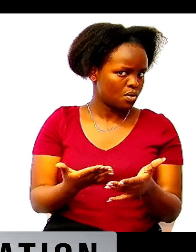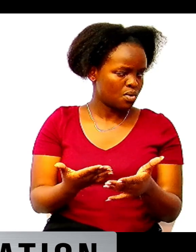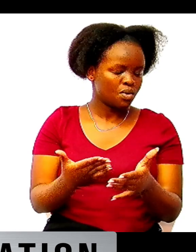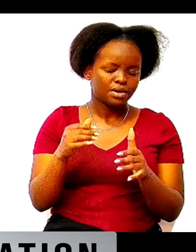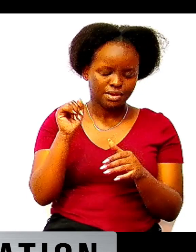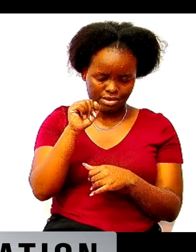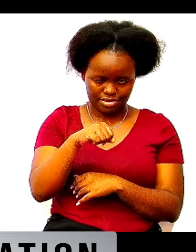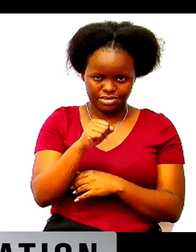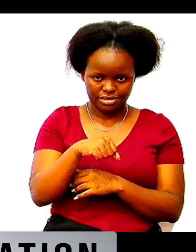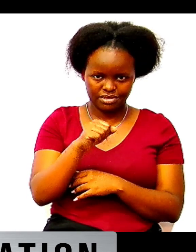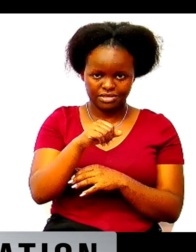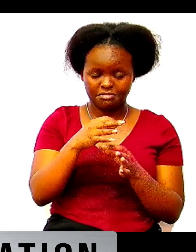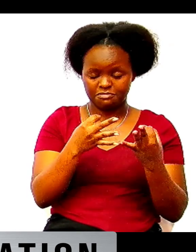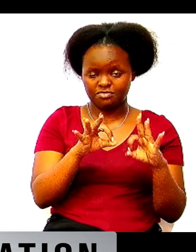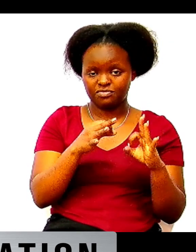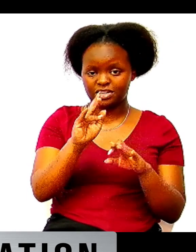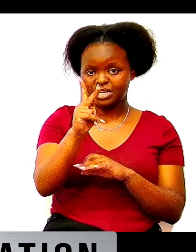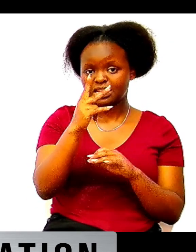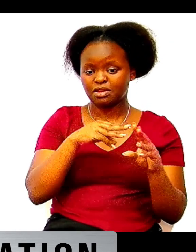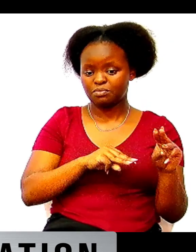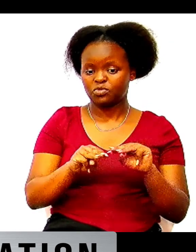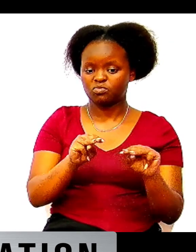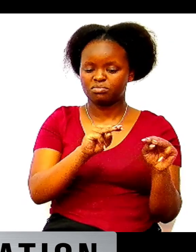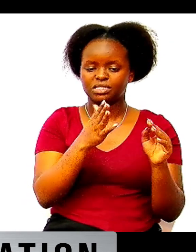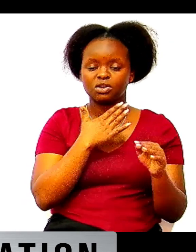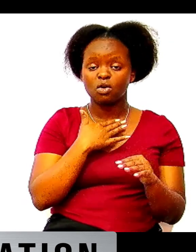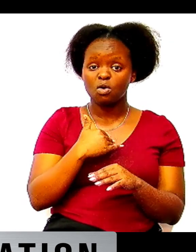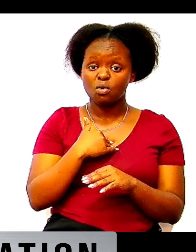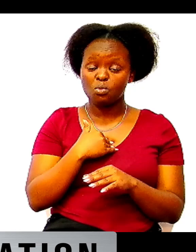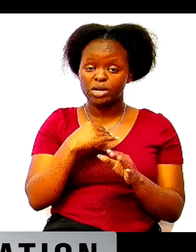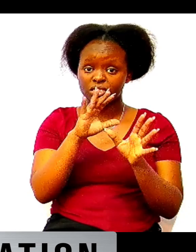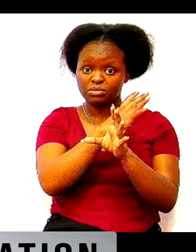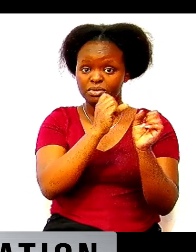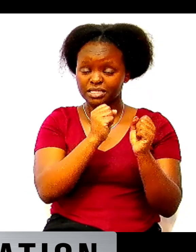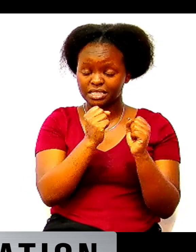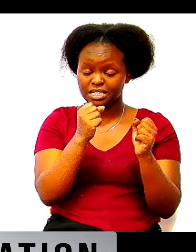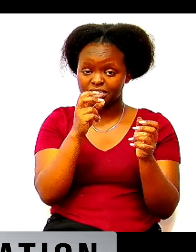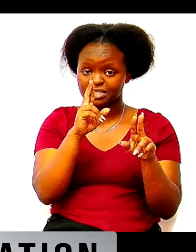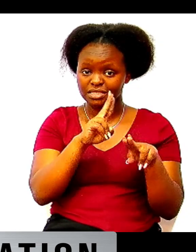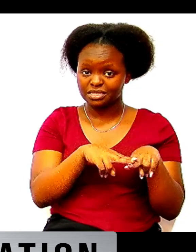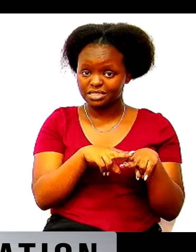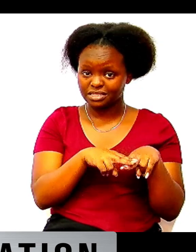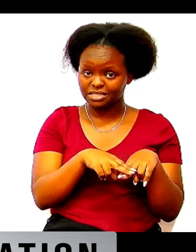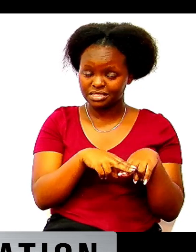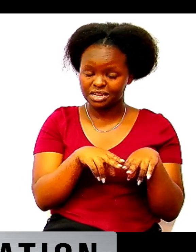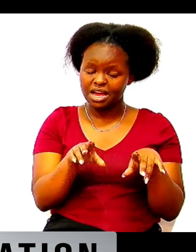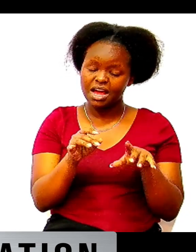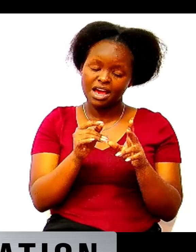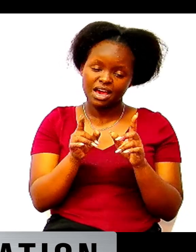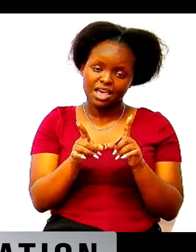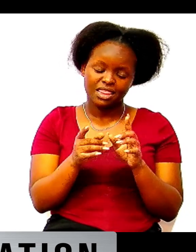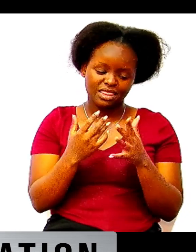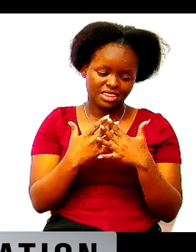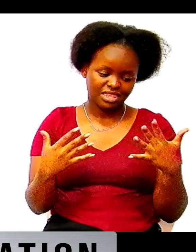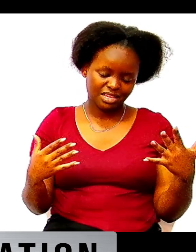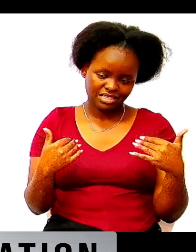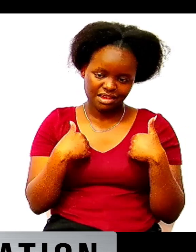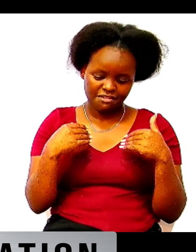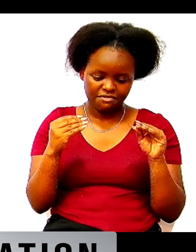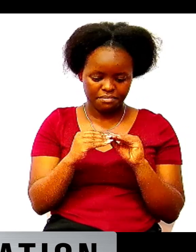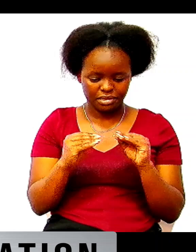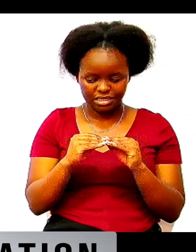of Free Kenya Movement. He's still running for office? President? Yes, as things go by, we've had meetings with